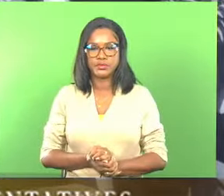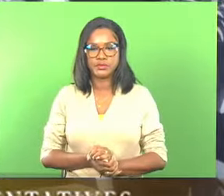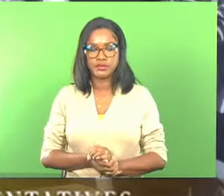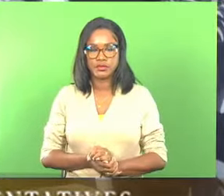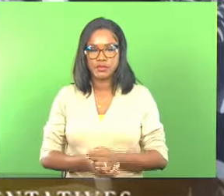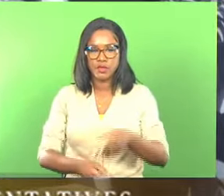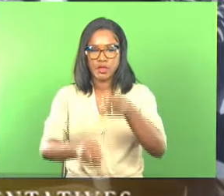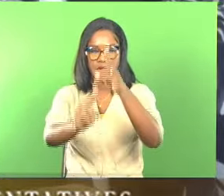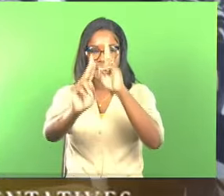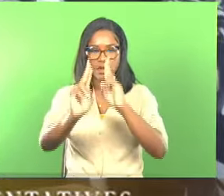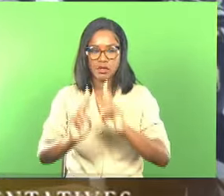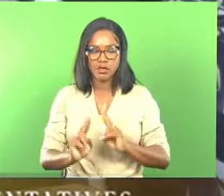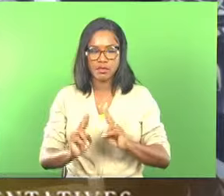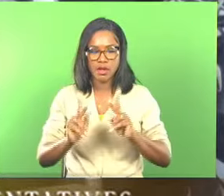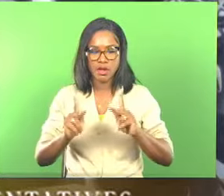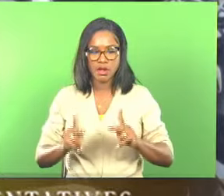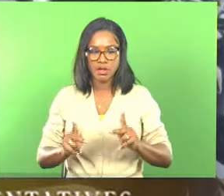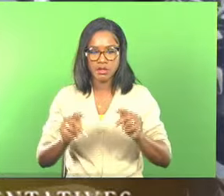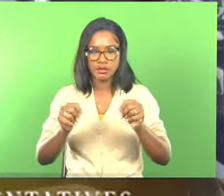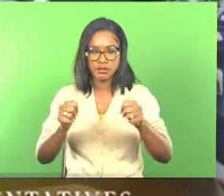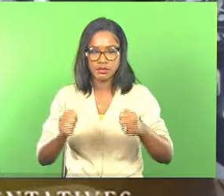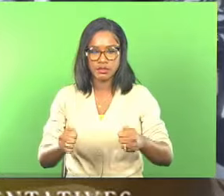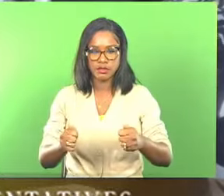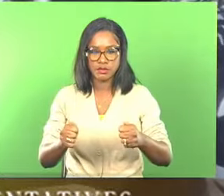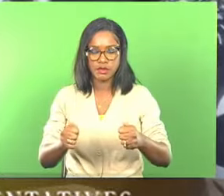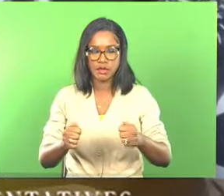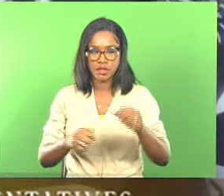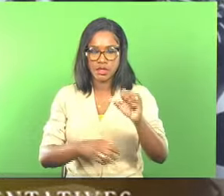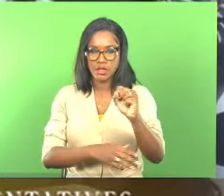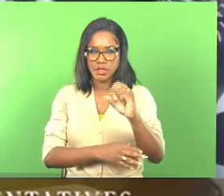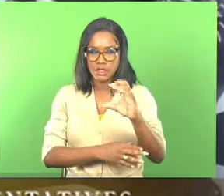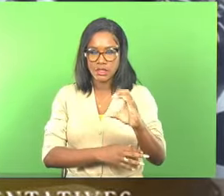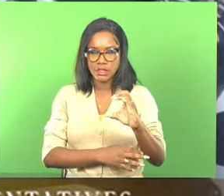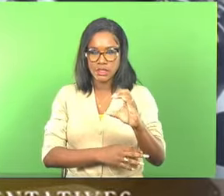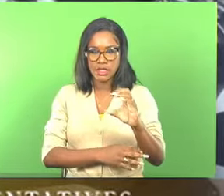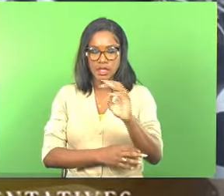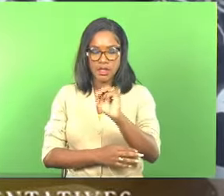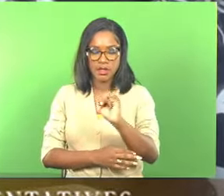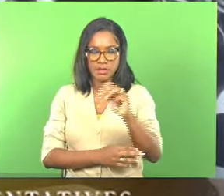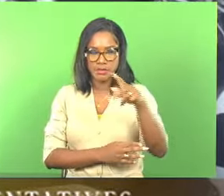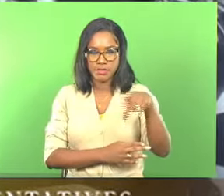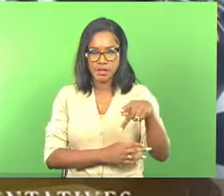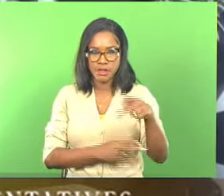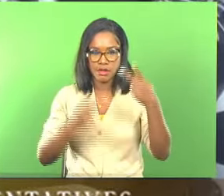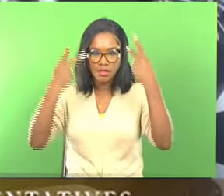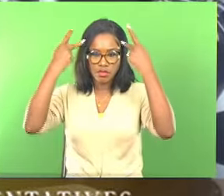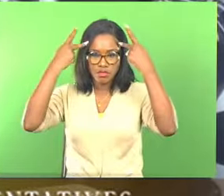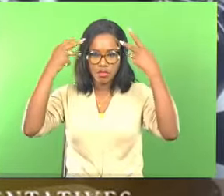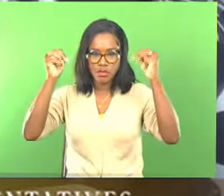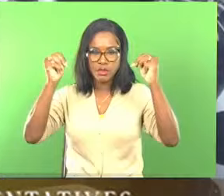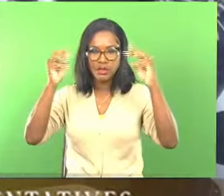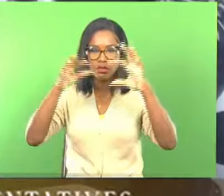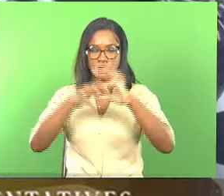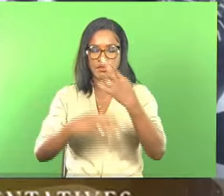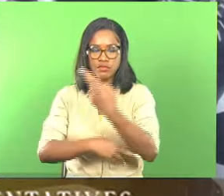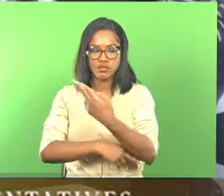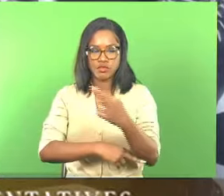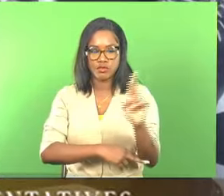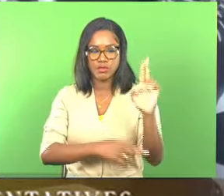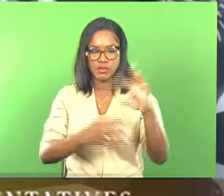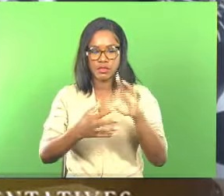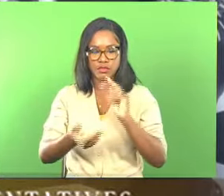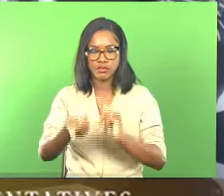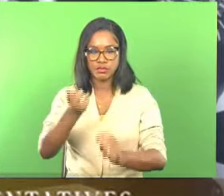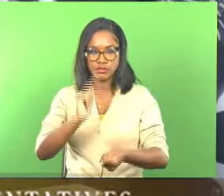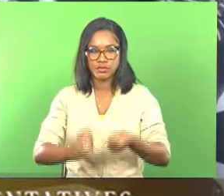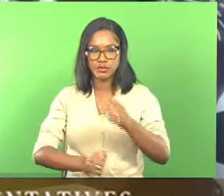The Honorable Kamla Prasad Bisesa, SC, MP, Prime Minister of the Republic of